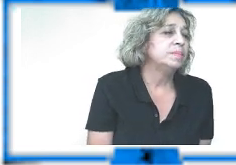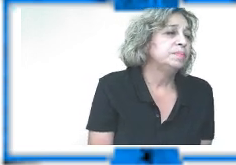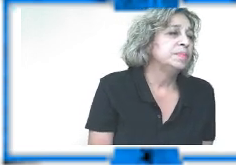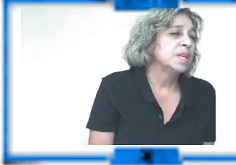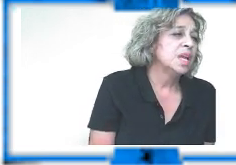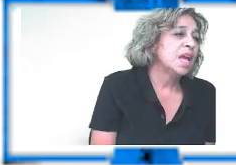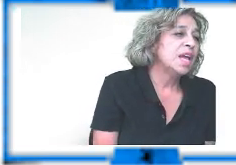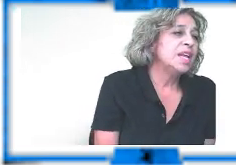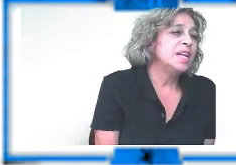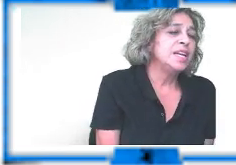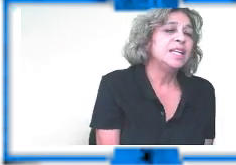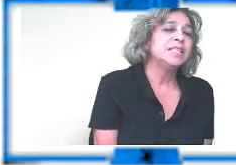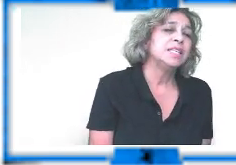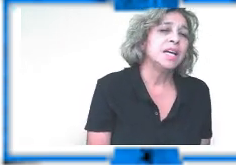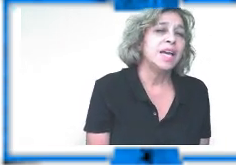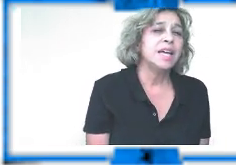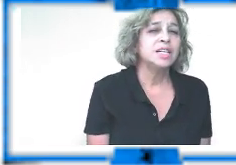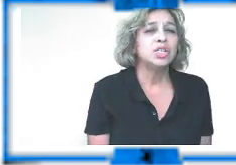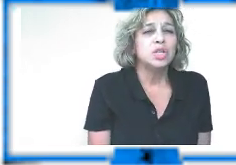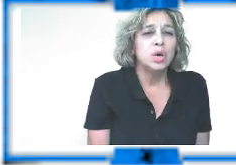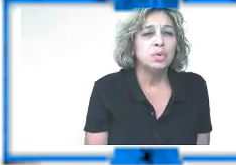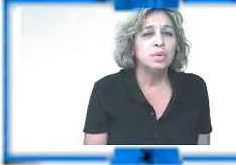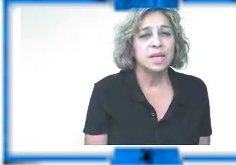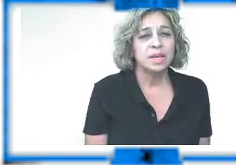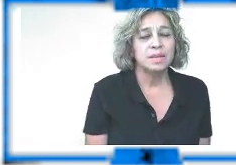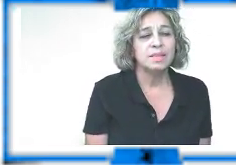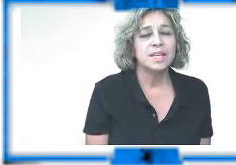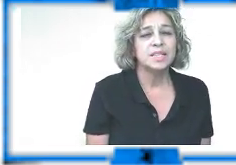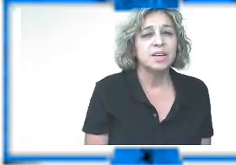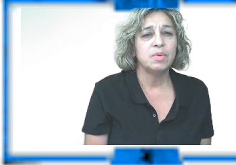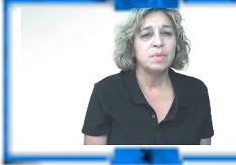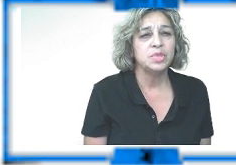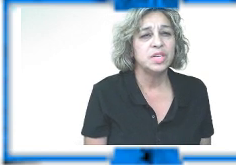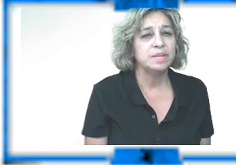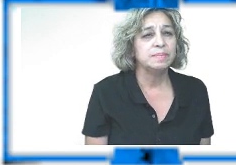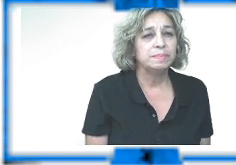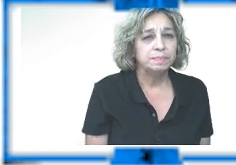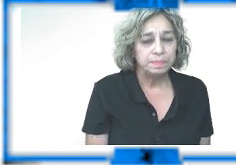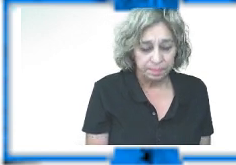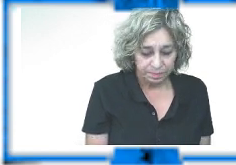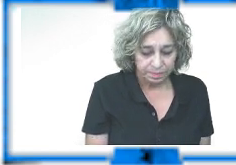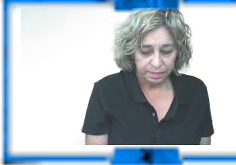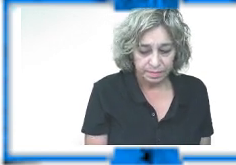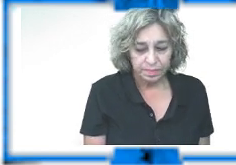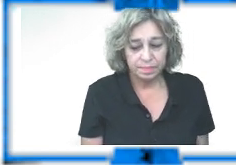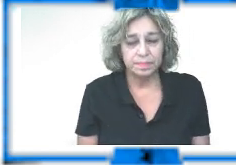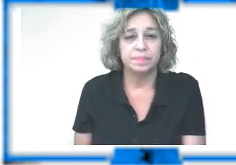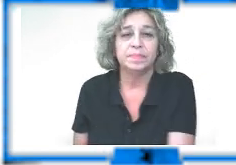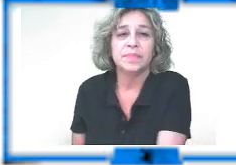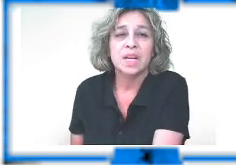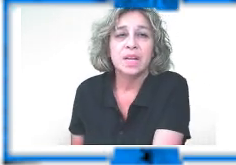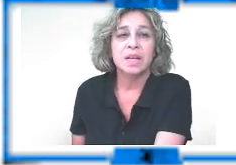forgiven. And it needs to end totally this corruption.